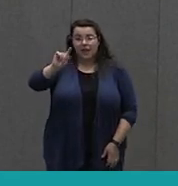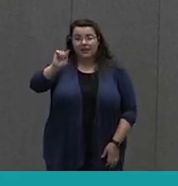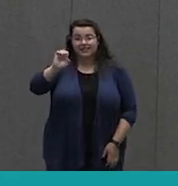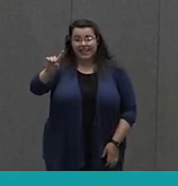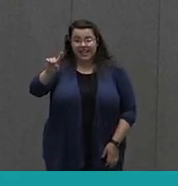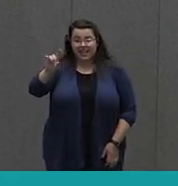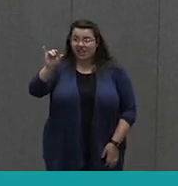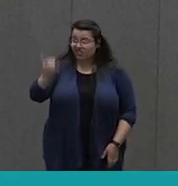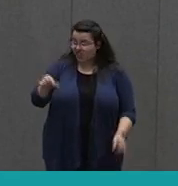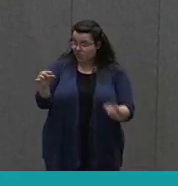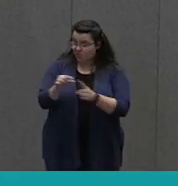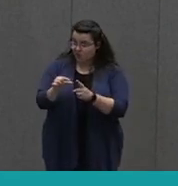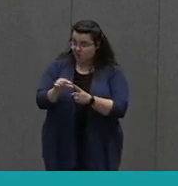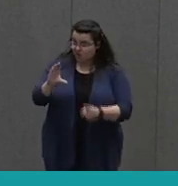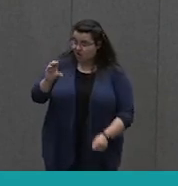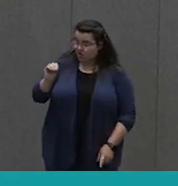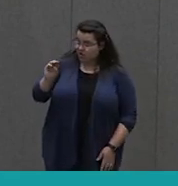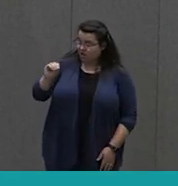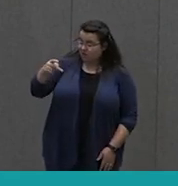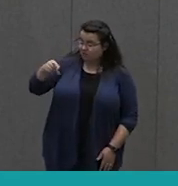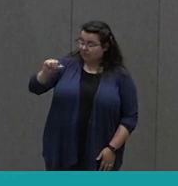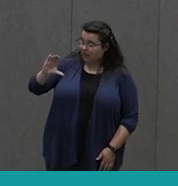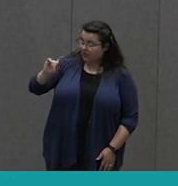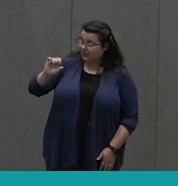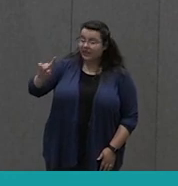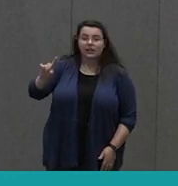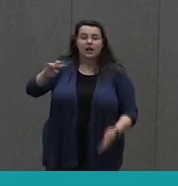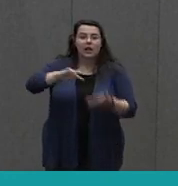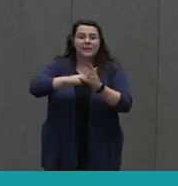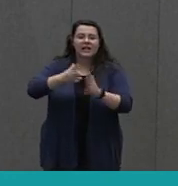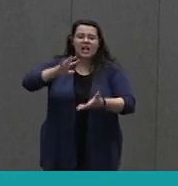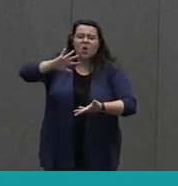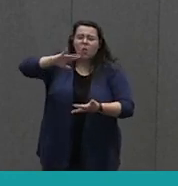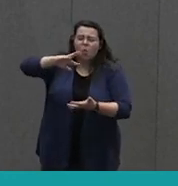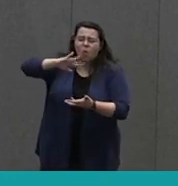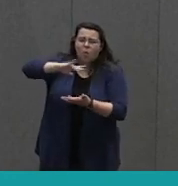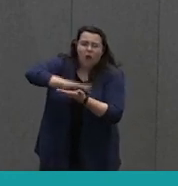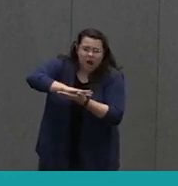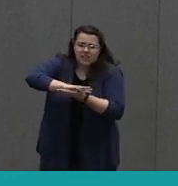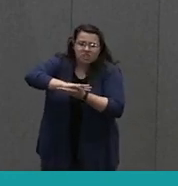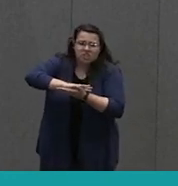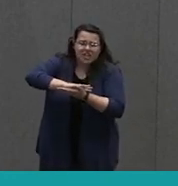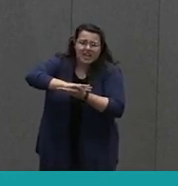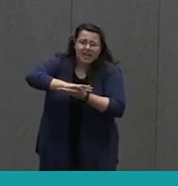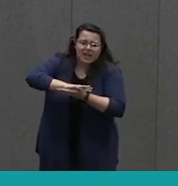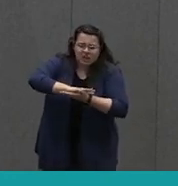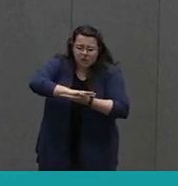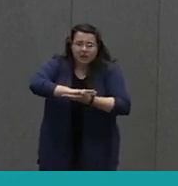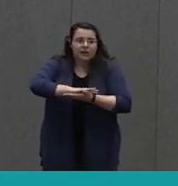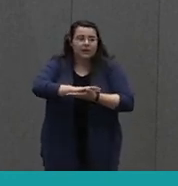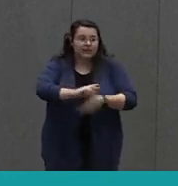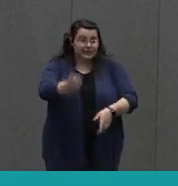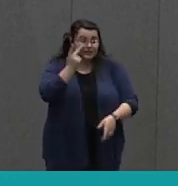Feed me. Straight into my hopper. Nice toss, guys.